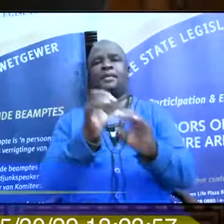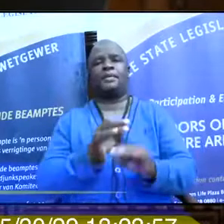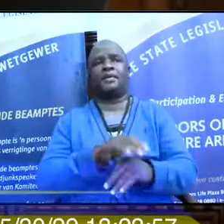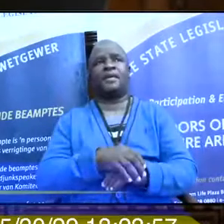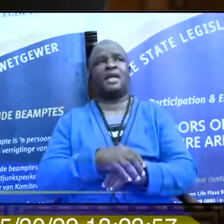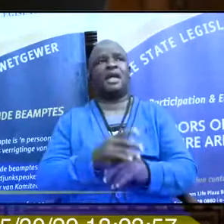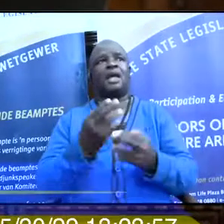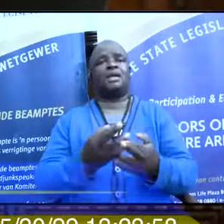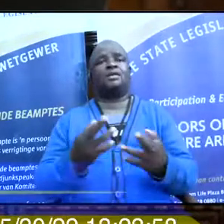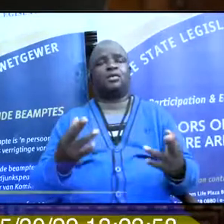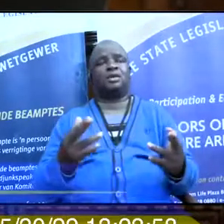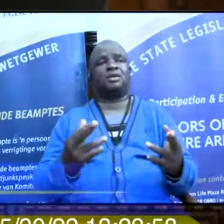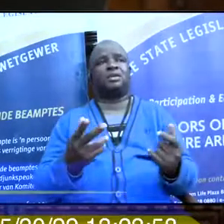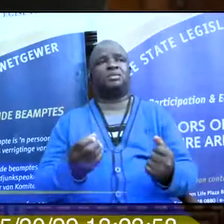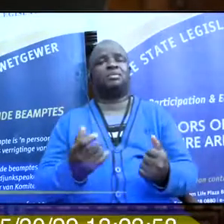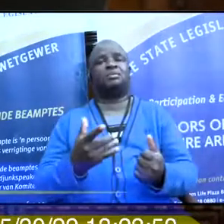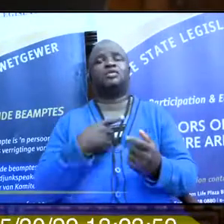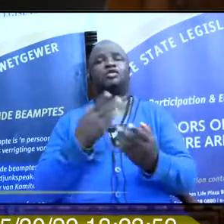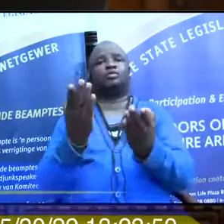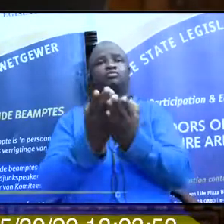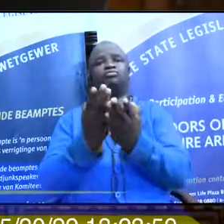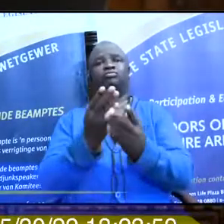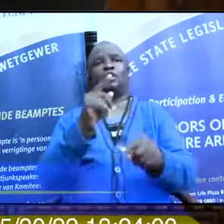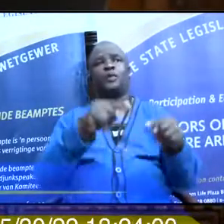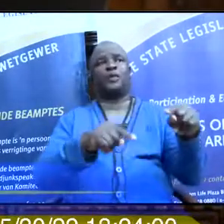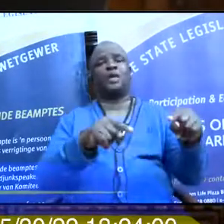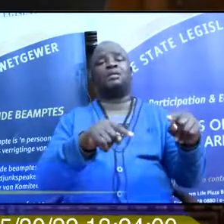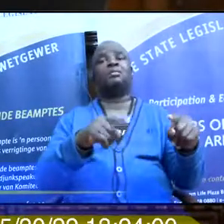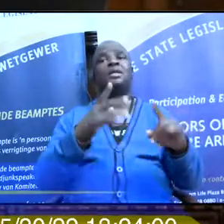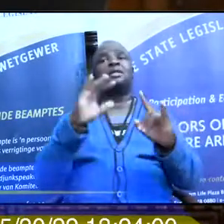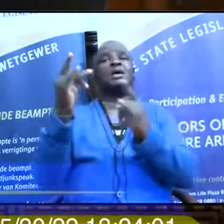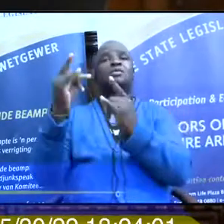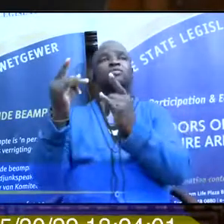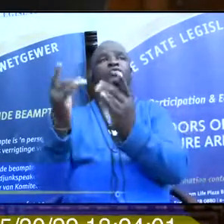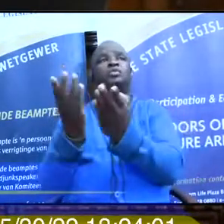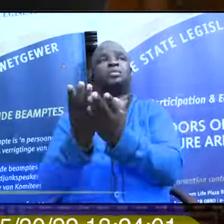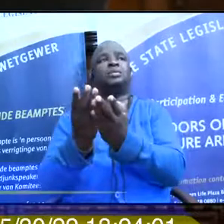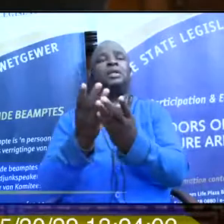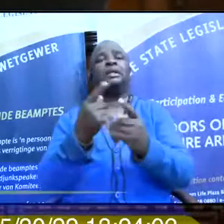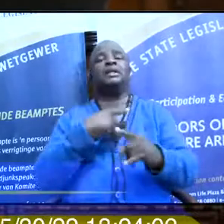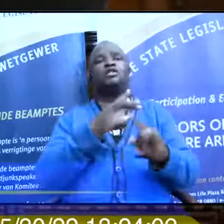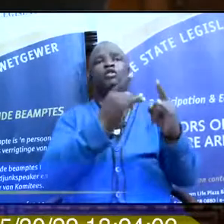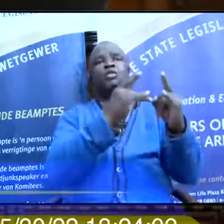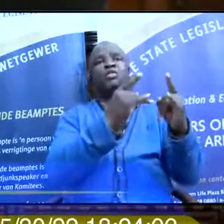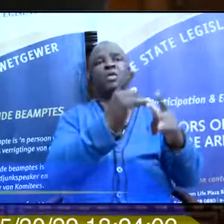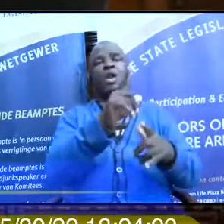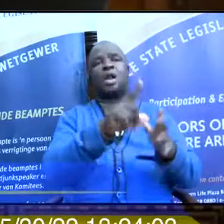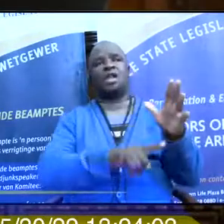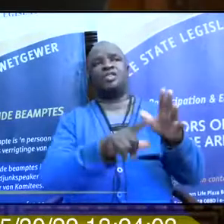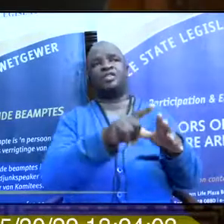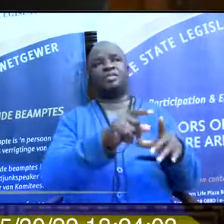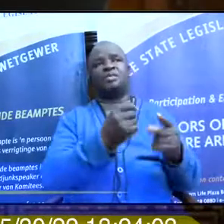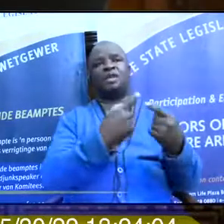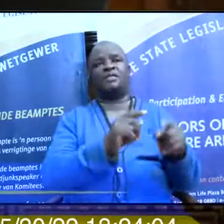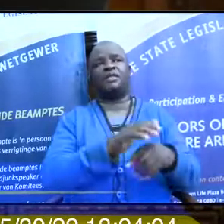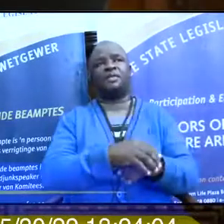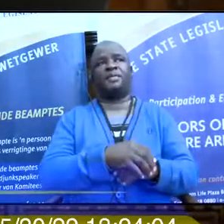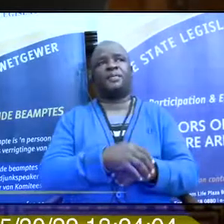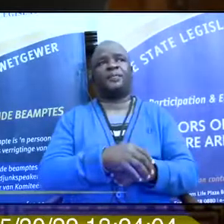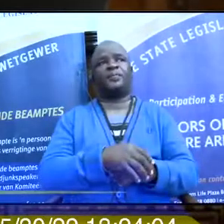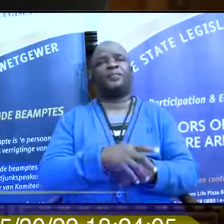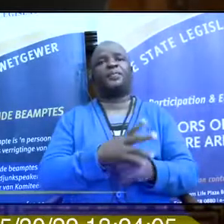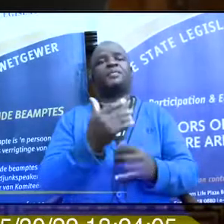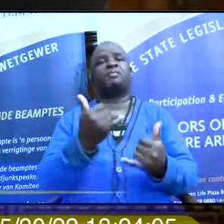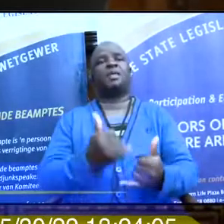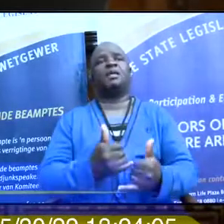the resources your schools in in town and your schools in townships we don't have